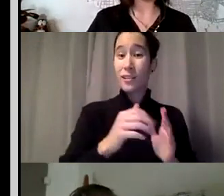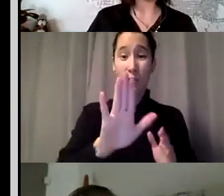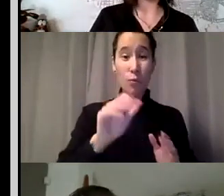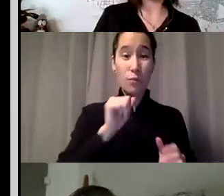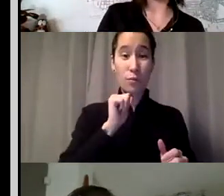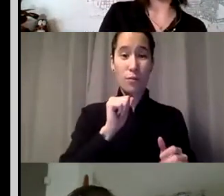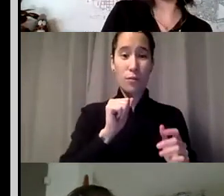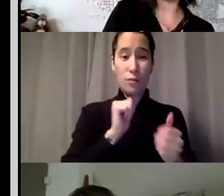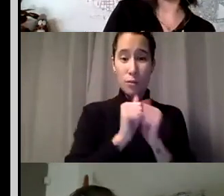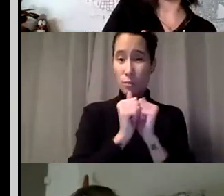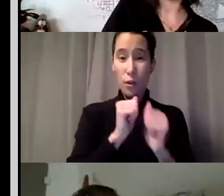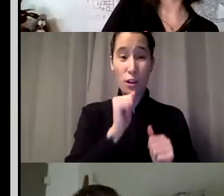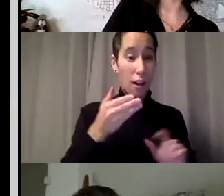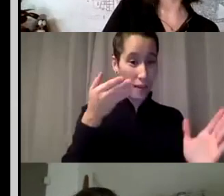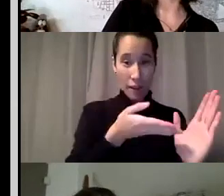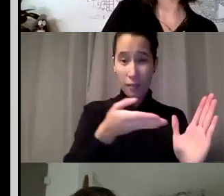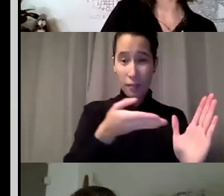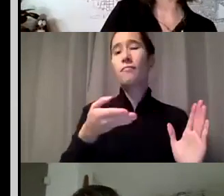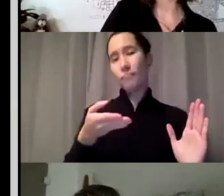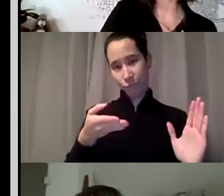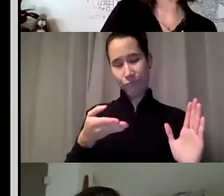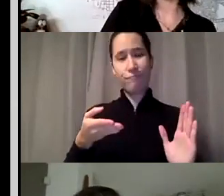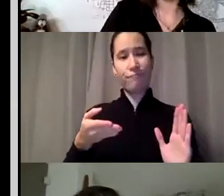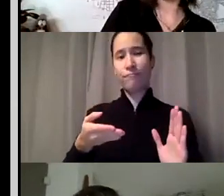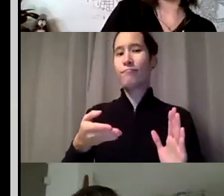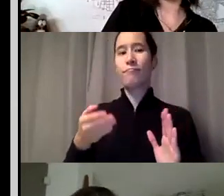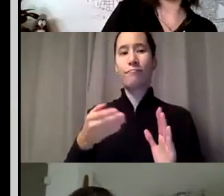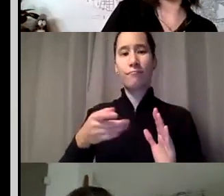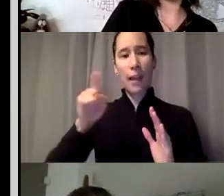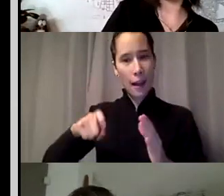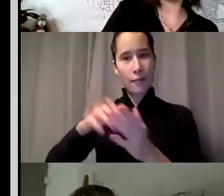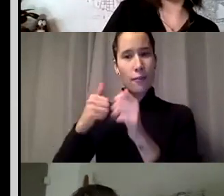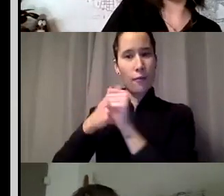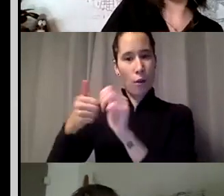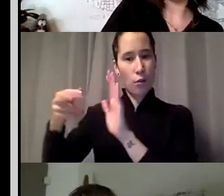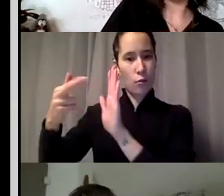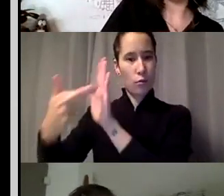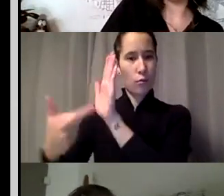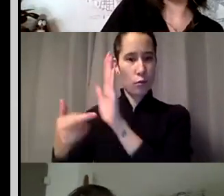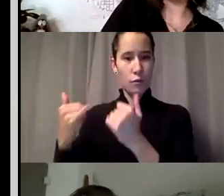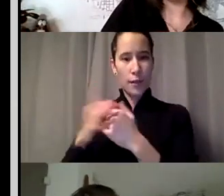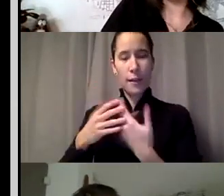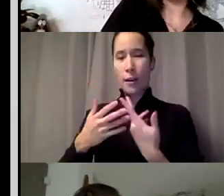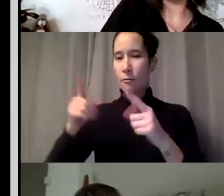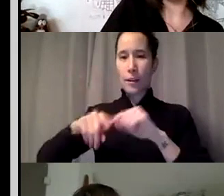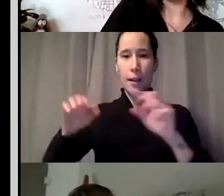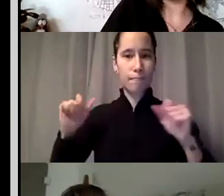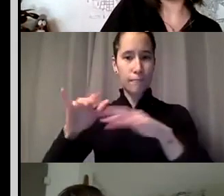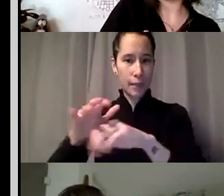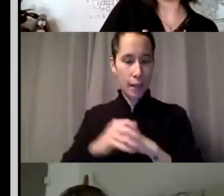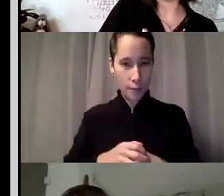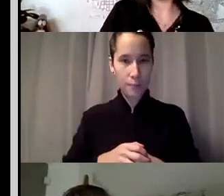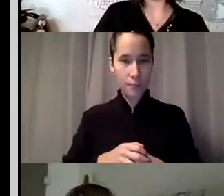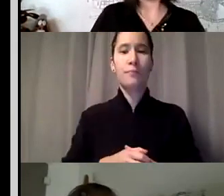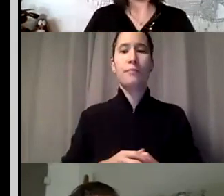There will be no exemptions for certain sports or leagues at this time, and so this doesn't mean